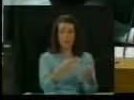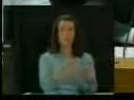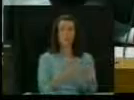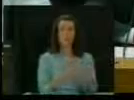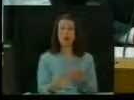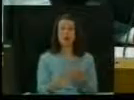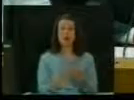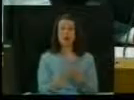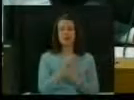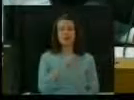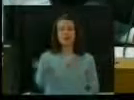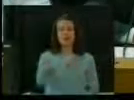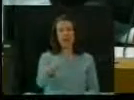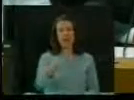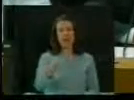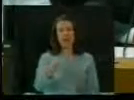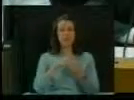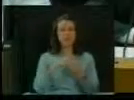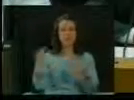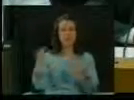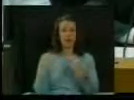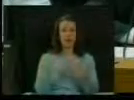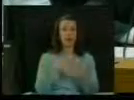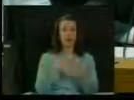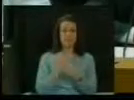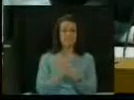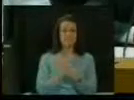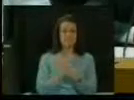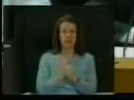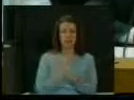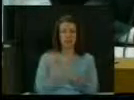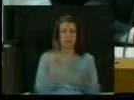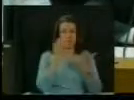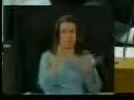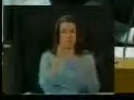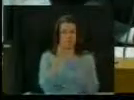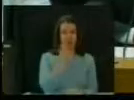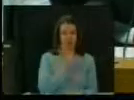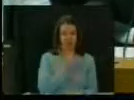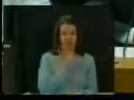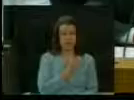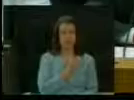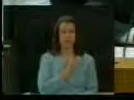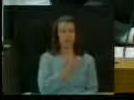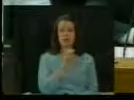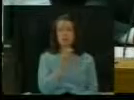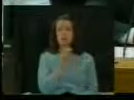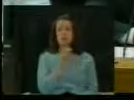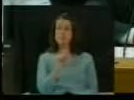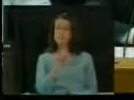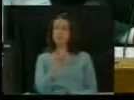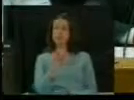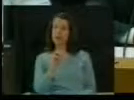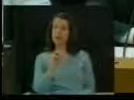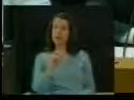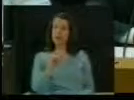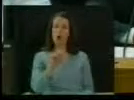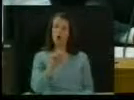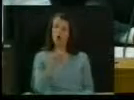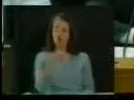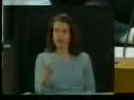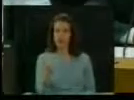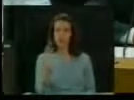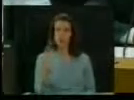asking these people to do is to come and make a recommendation to us. Ms. Kim Waller is here, who is a member of the